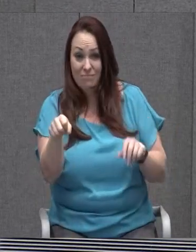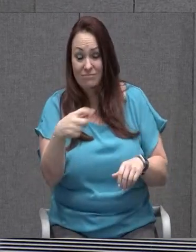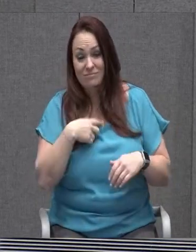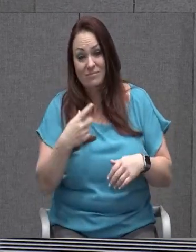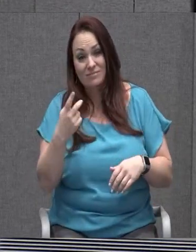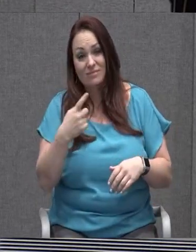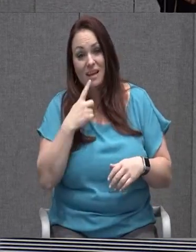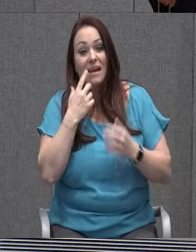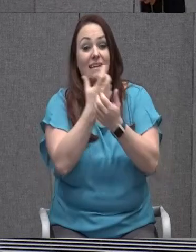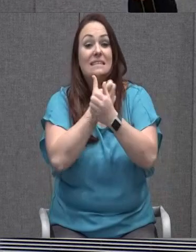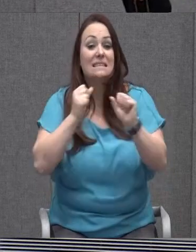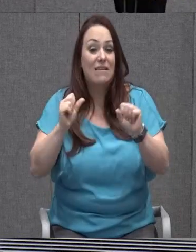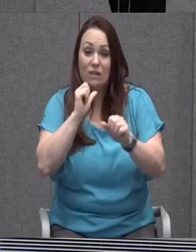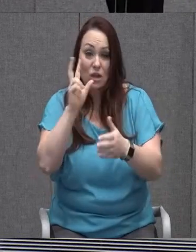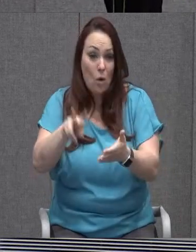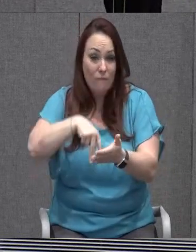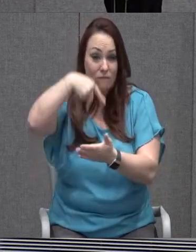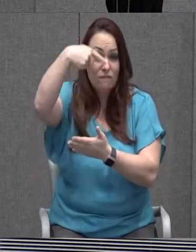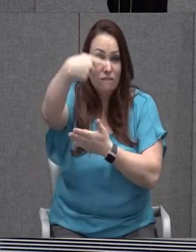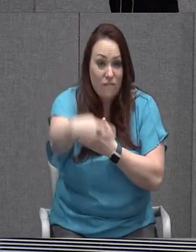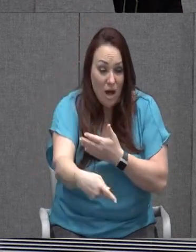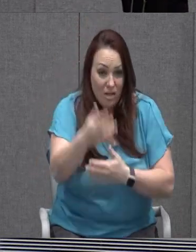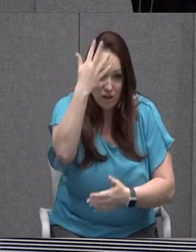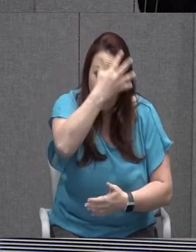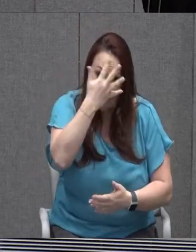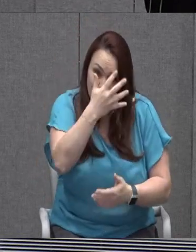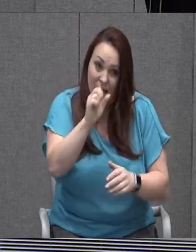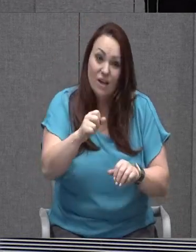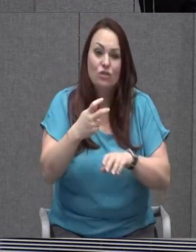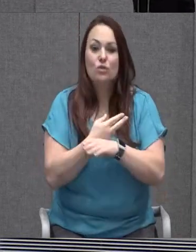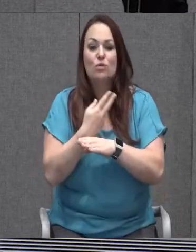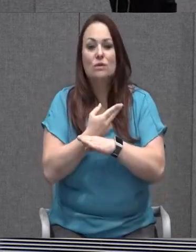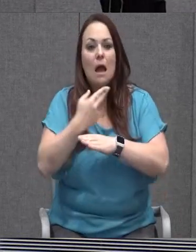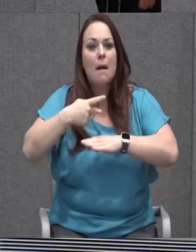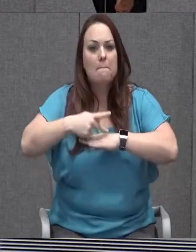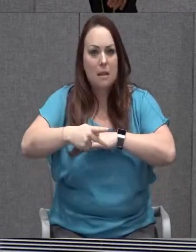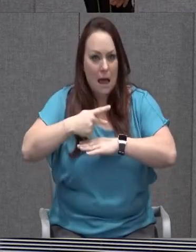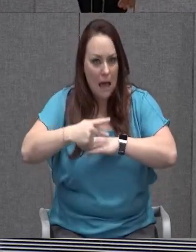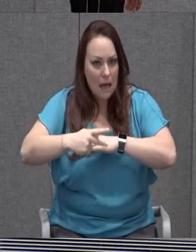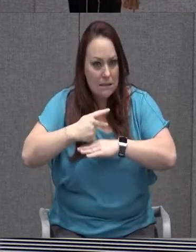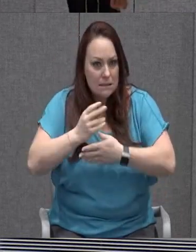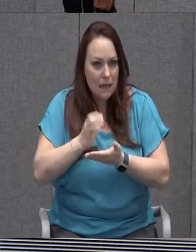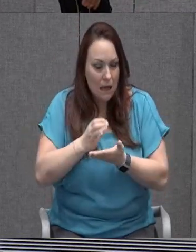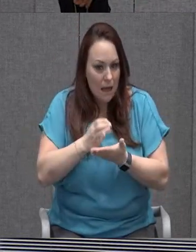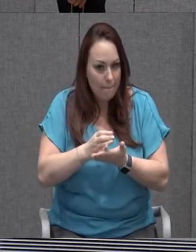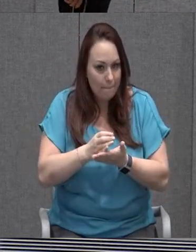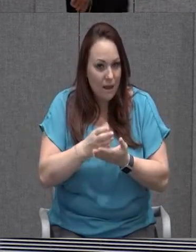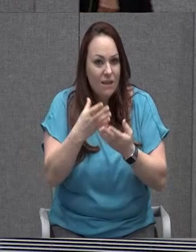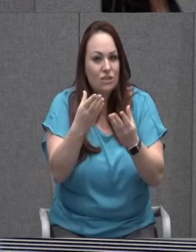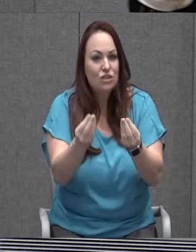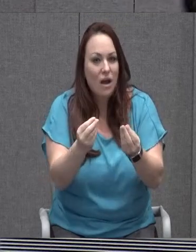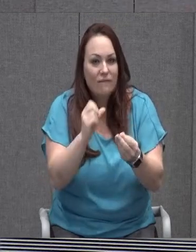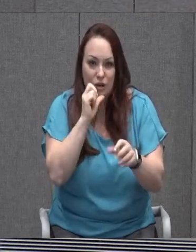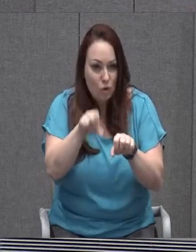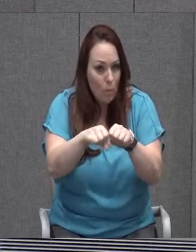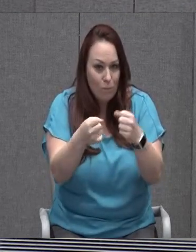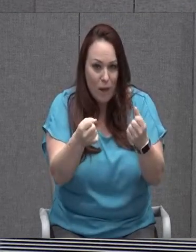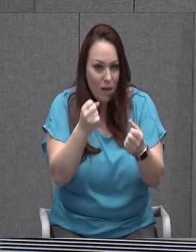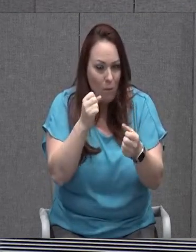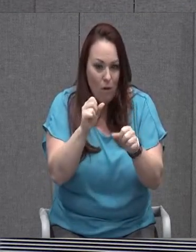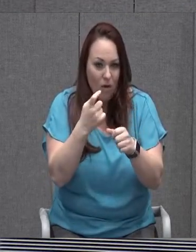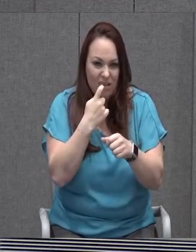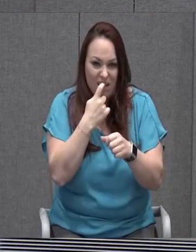Safely without falling on our faces, please. And we use plastic cups, right? Yes, use something soft that if you land on it, it's not won't going to harm break?